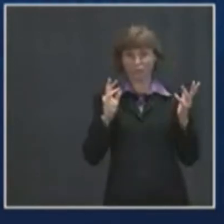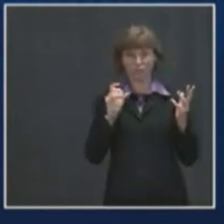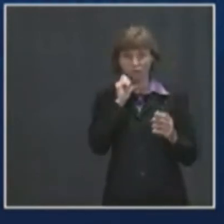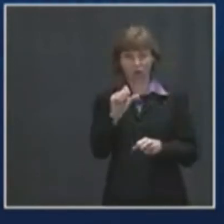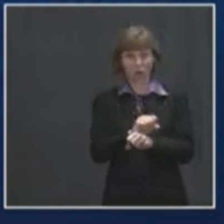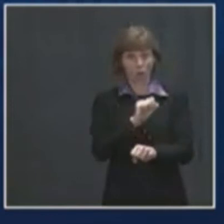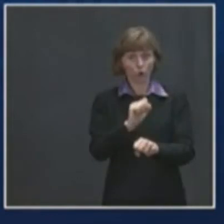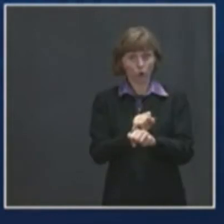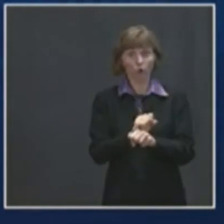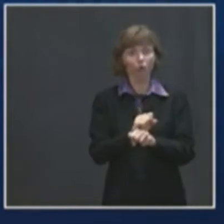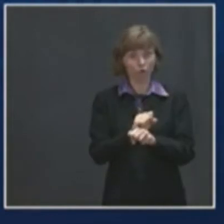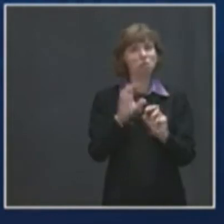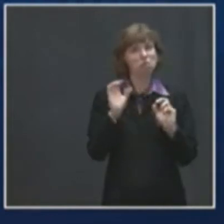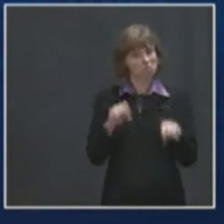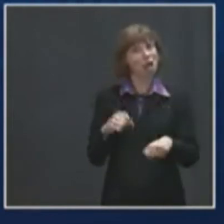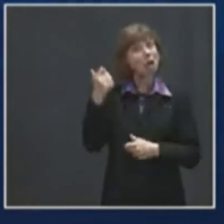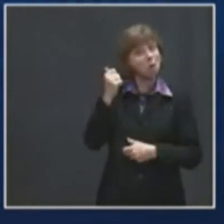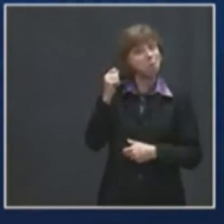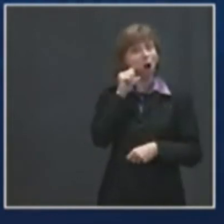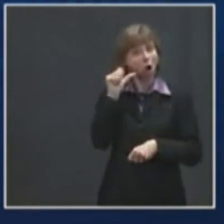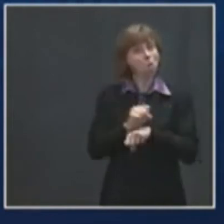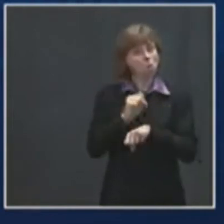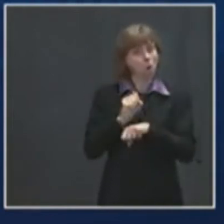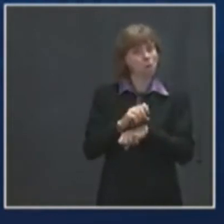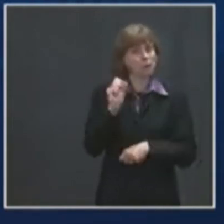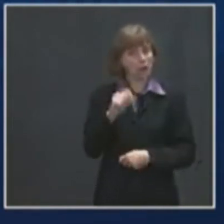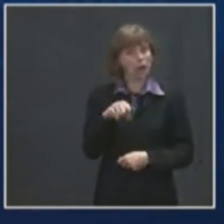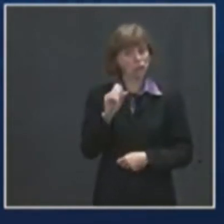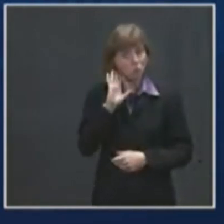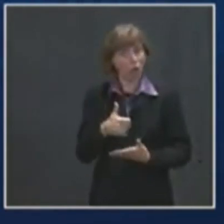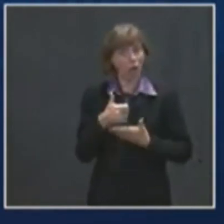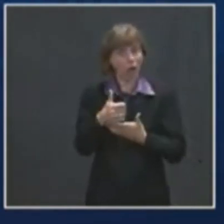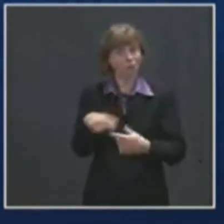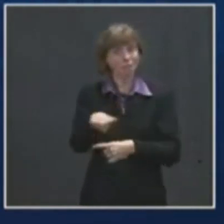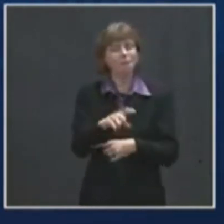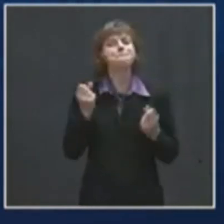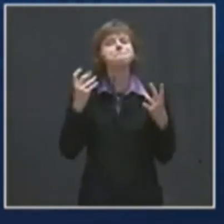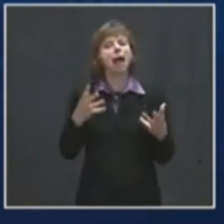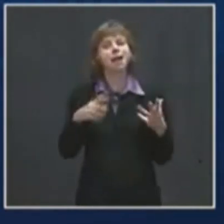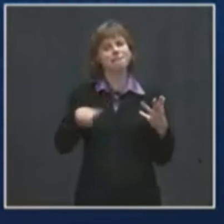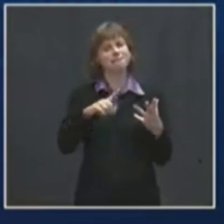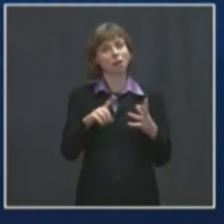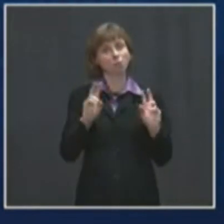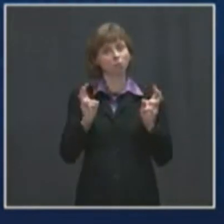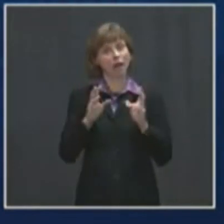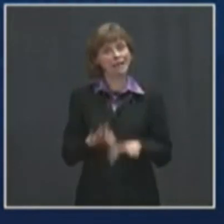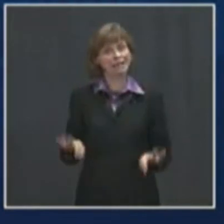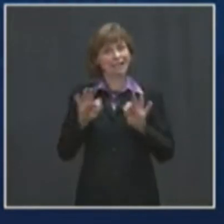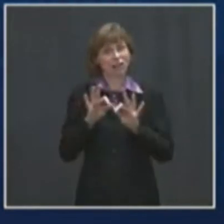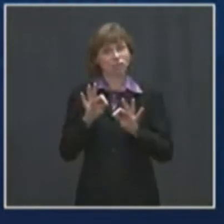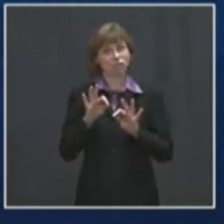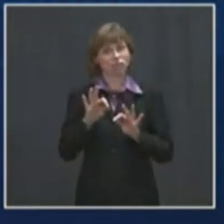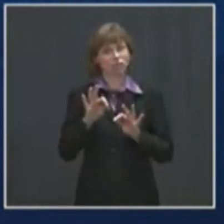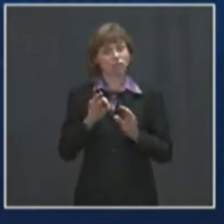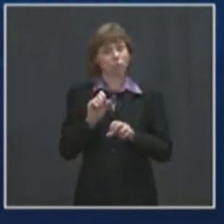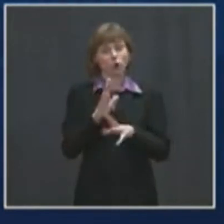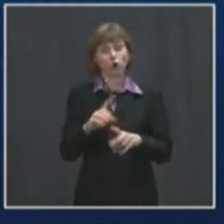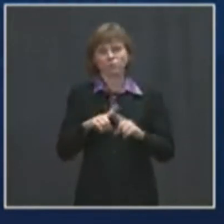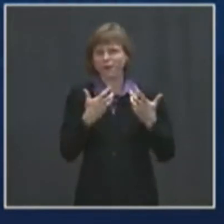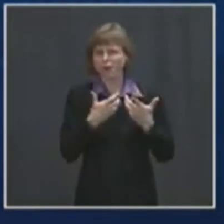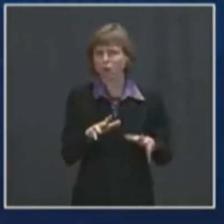get unemployment coverage and that helps them. But many of those folks have kept their jobs. Many of them are essential workers, yet they've lost hours, they've